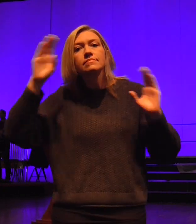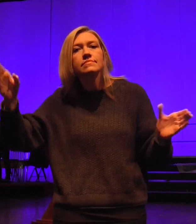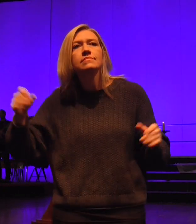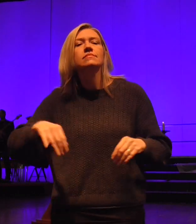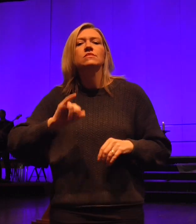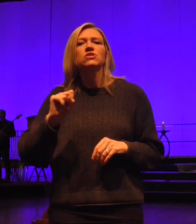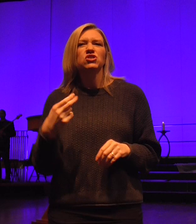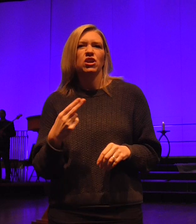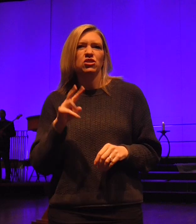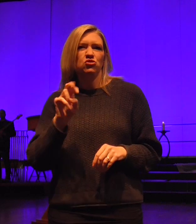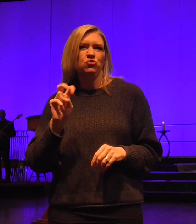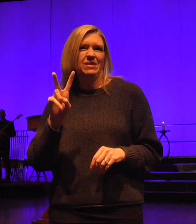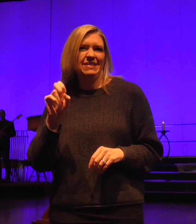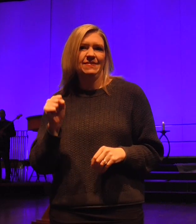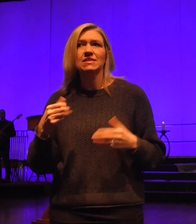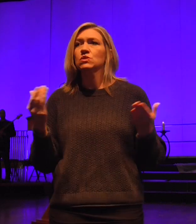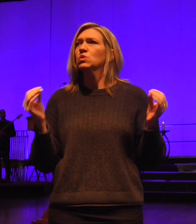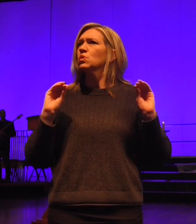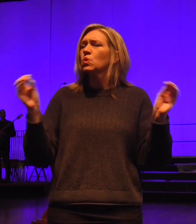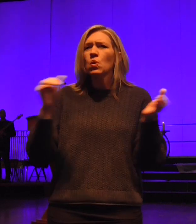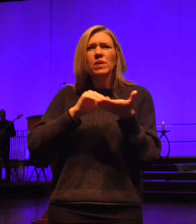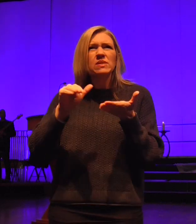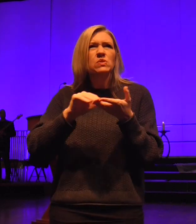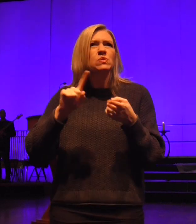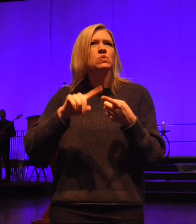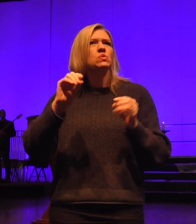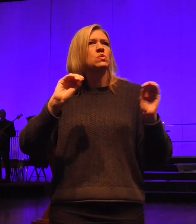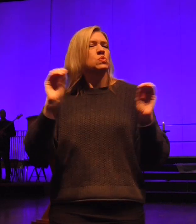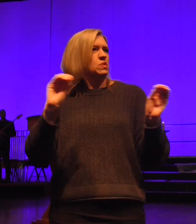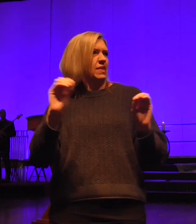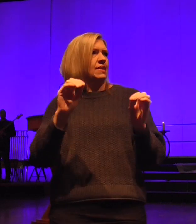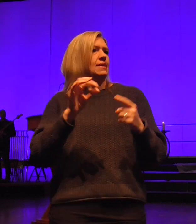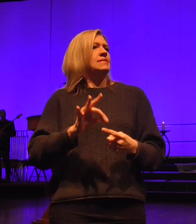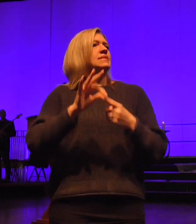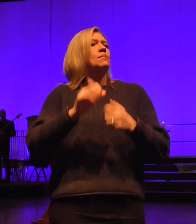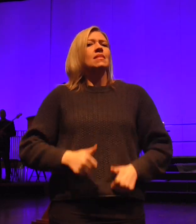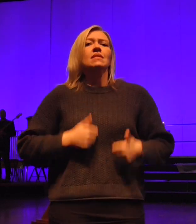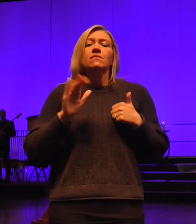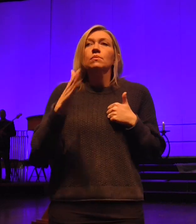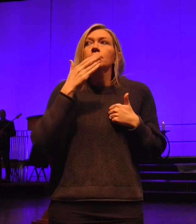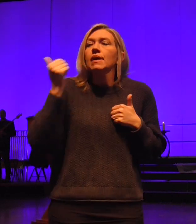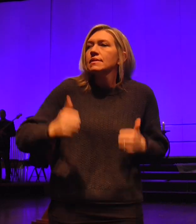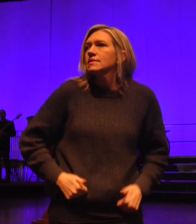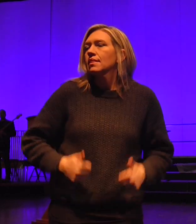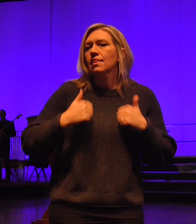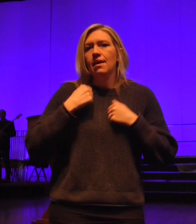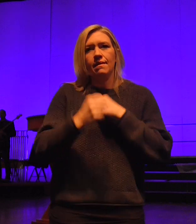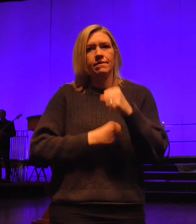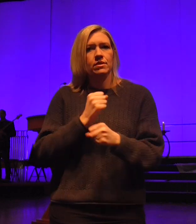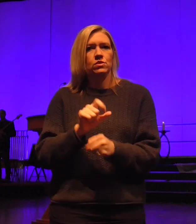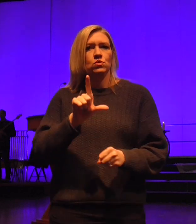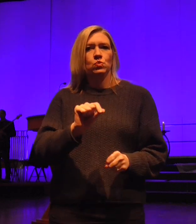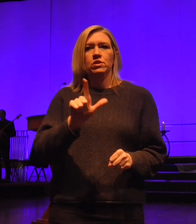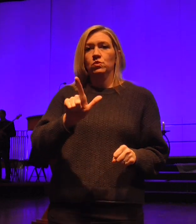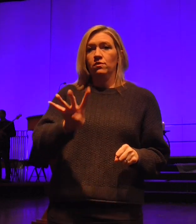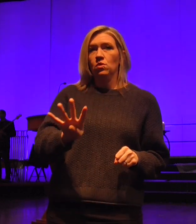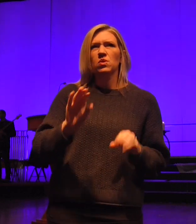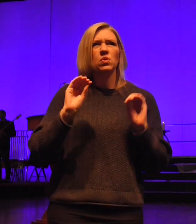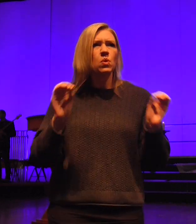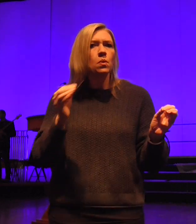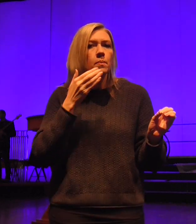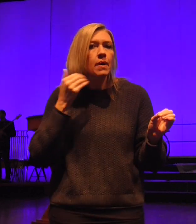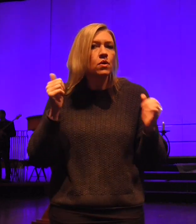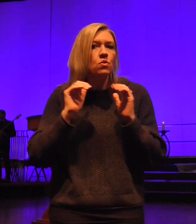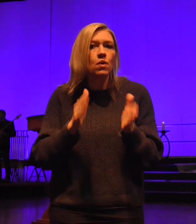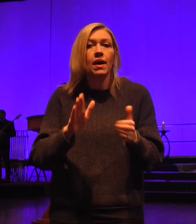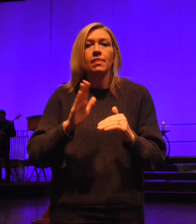to do anything other than live your best life in 2024. And I know of no greater way to do that than to